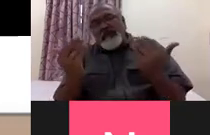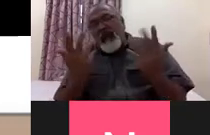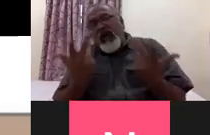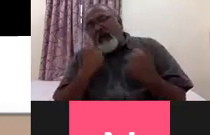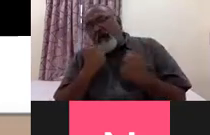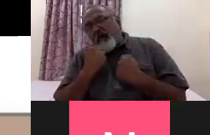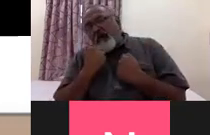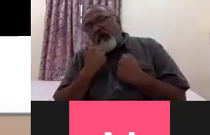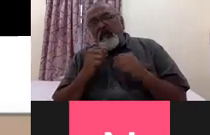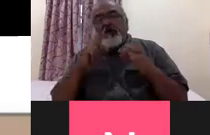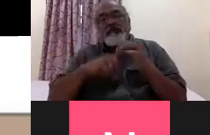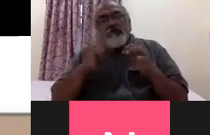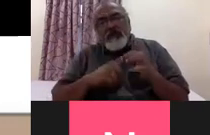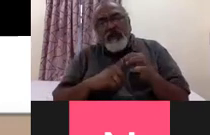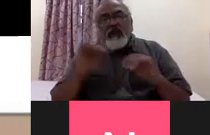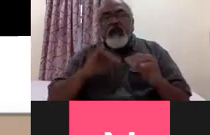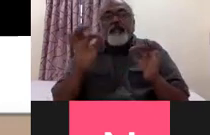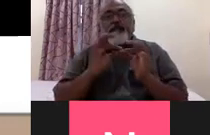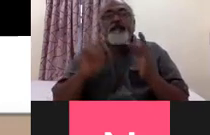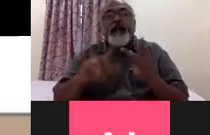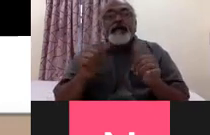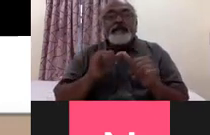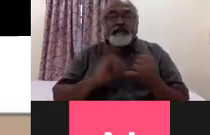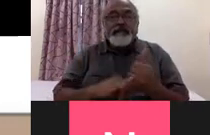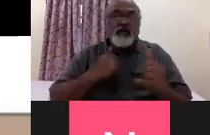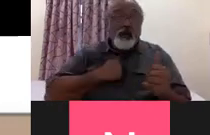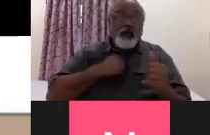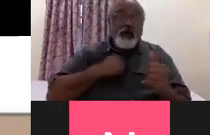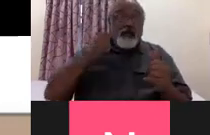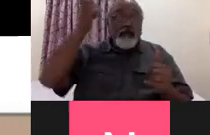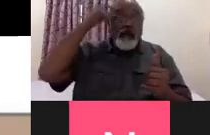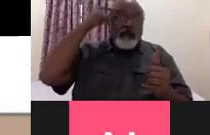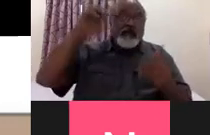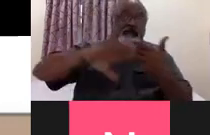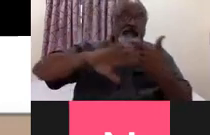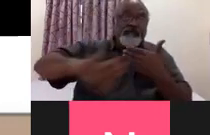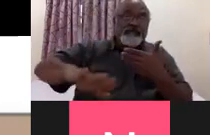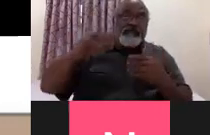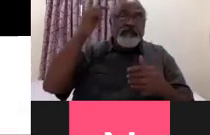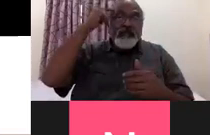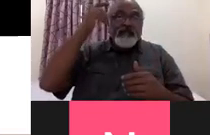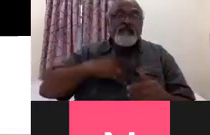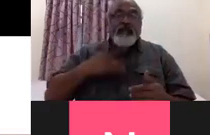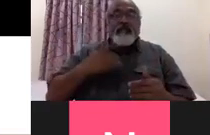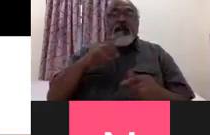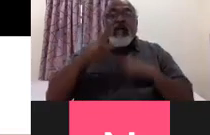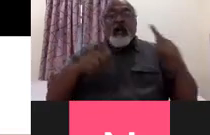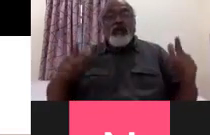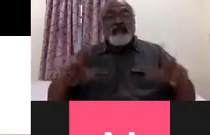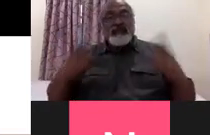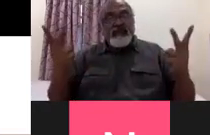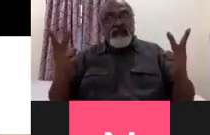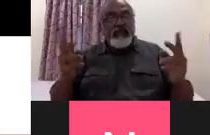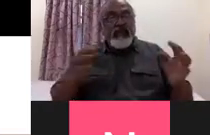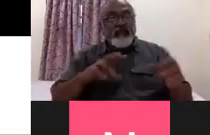understanding this is just an example to say where culture change is required also what kind of language to use another example